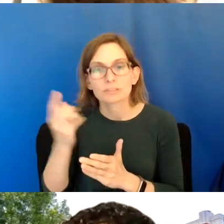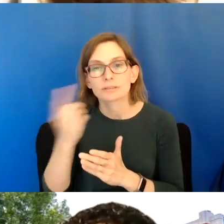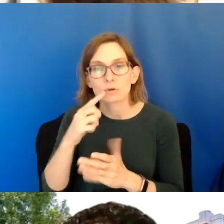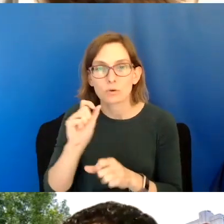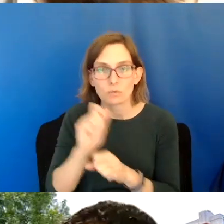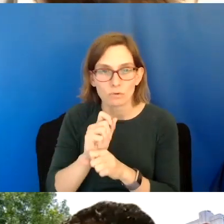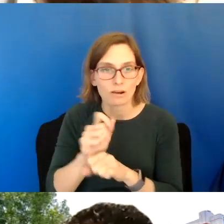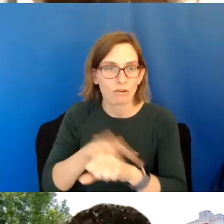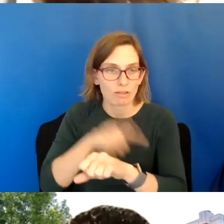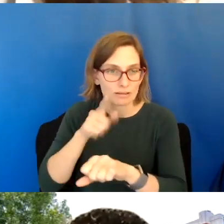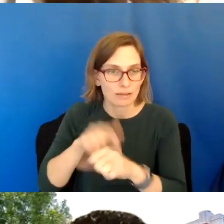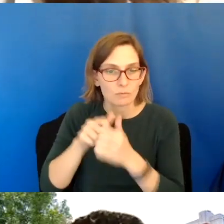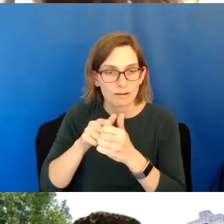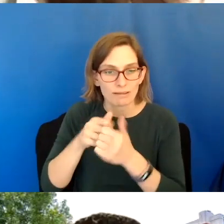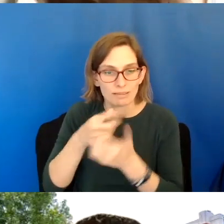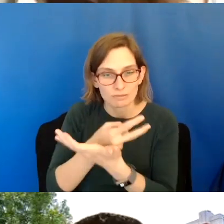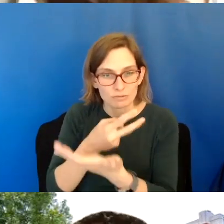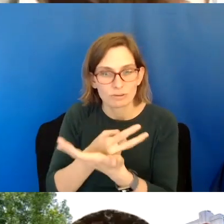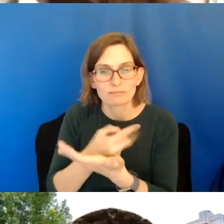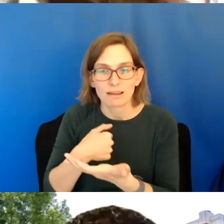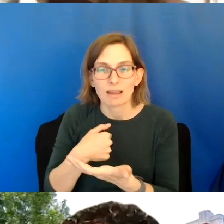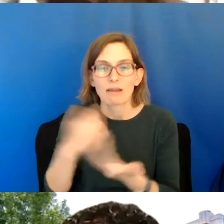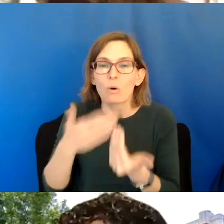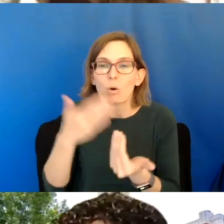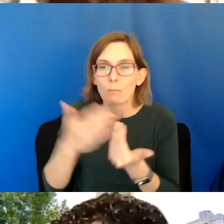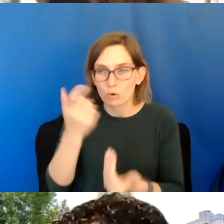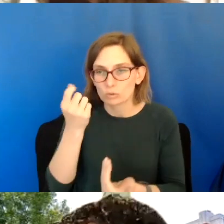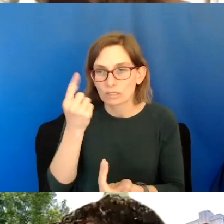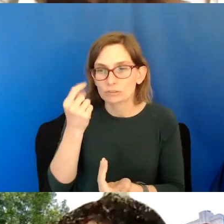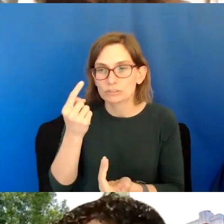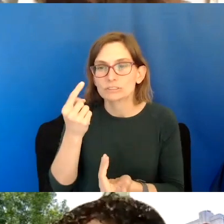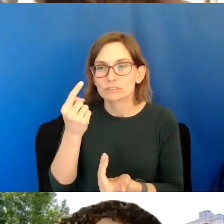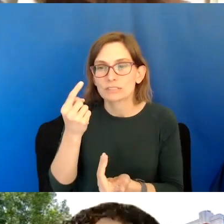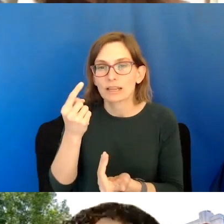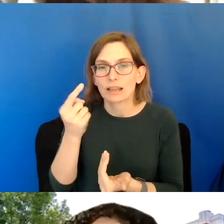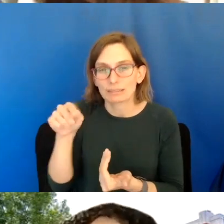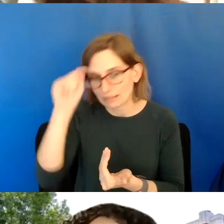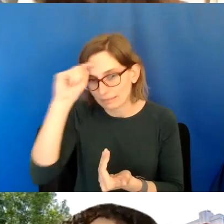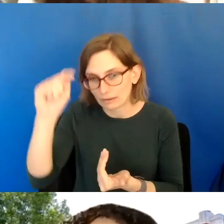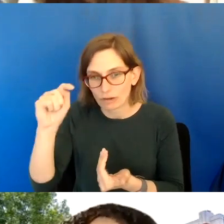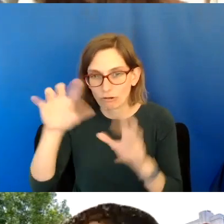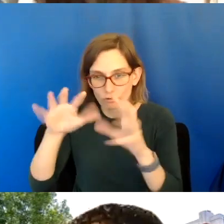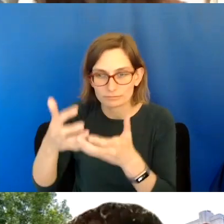time with undergraduates, I almost understand this theoretical framework of other,